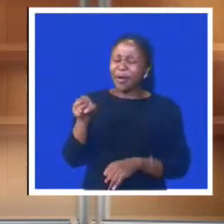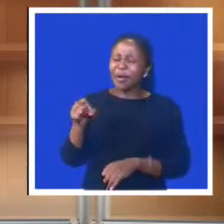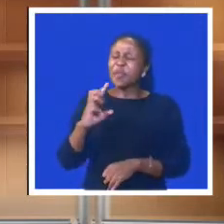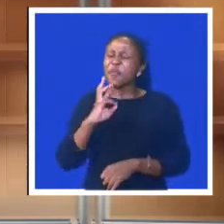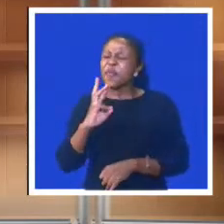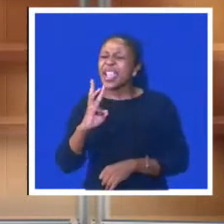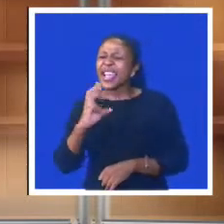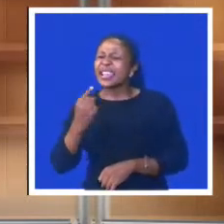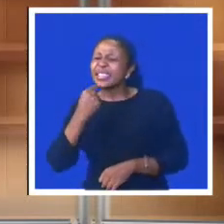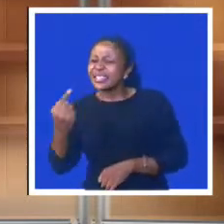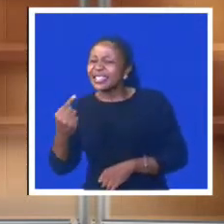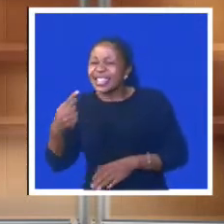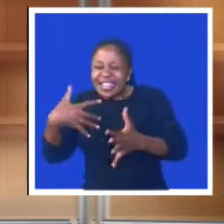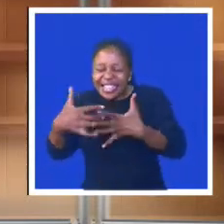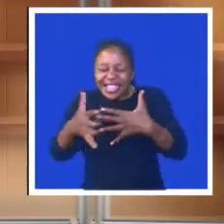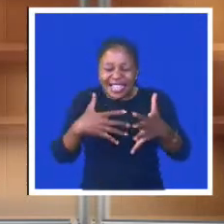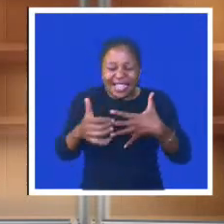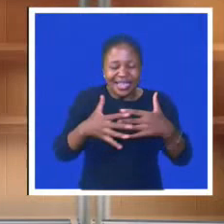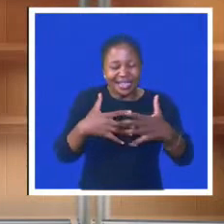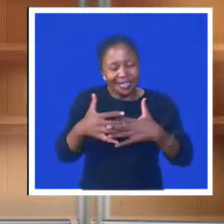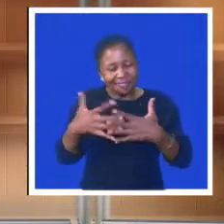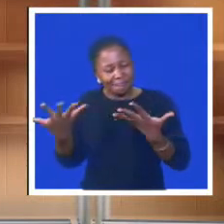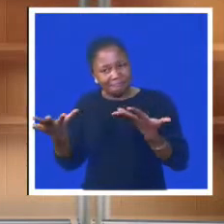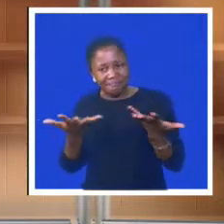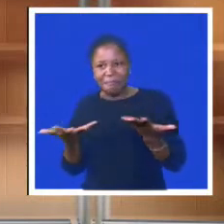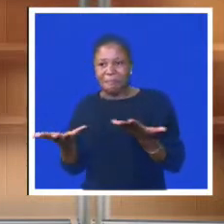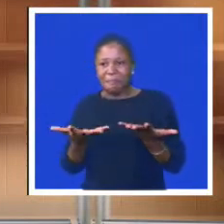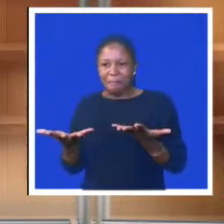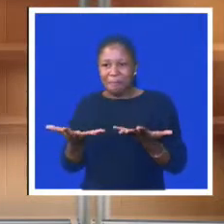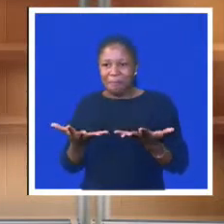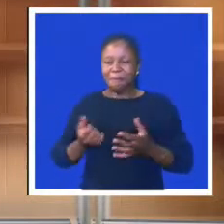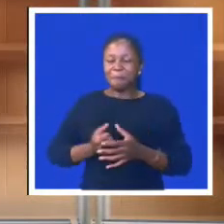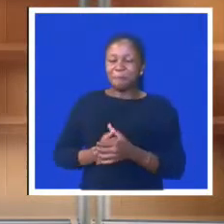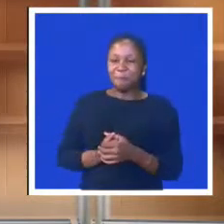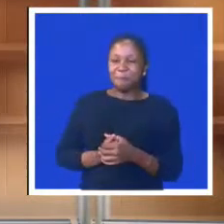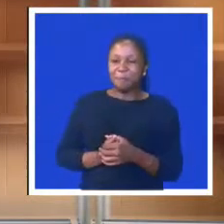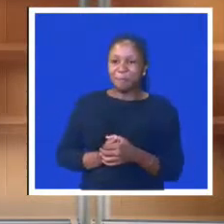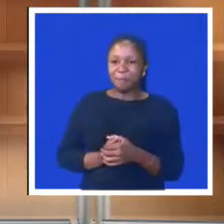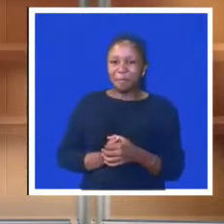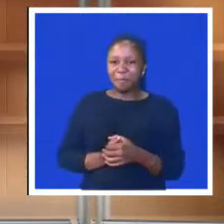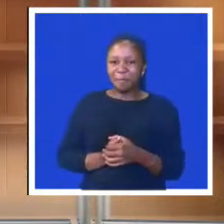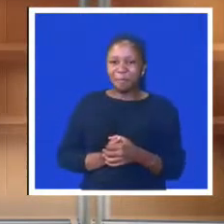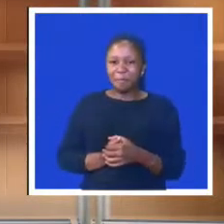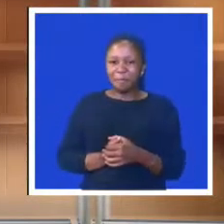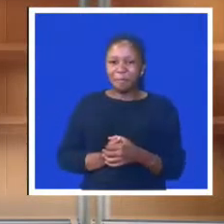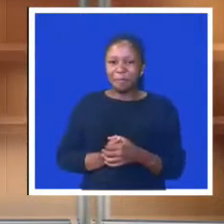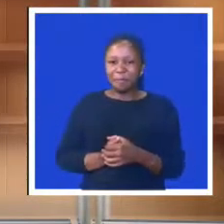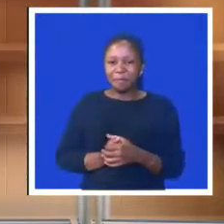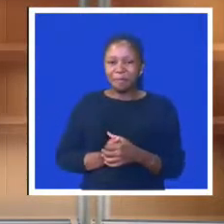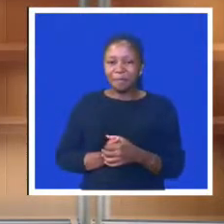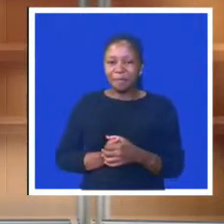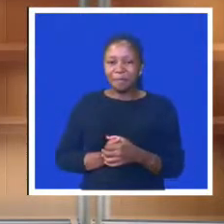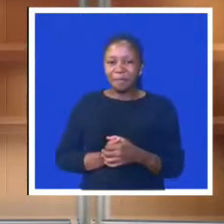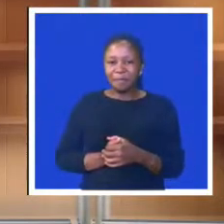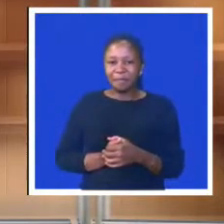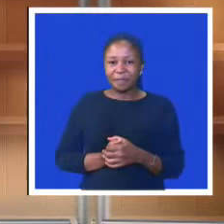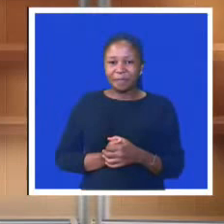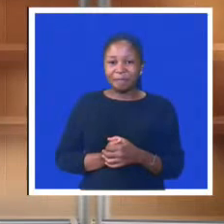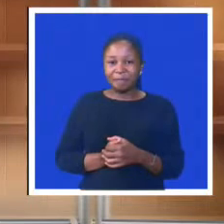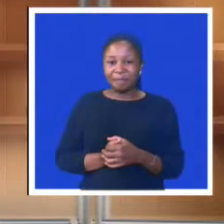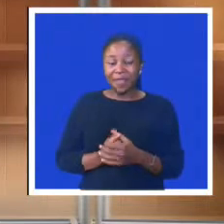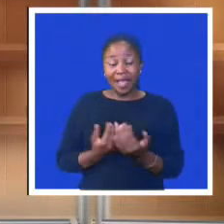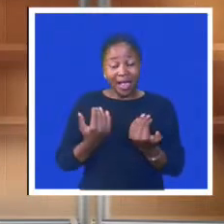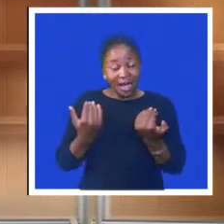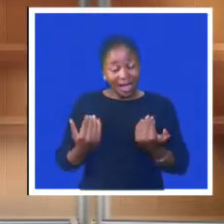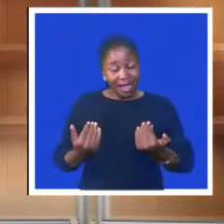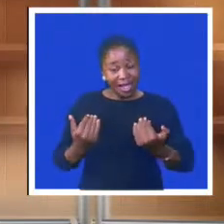where something is. This word has got to tell us where something is. All right, dear learner. Let us move on